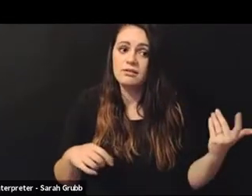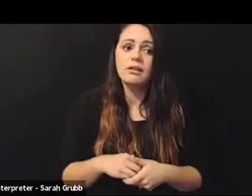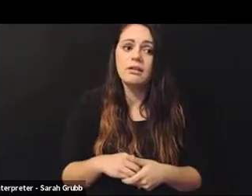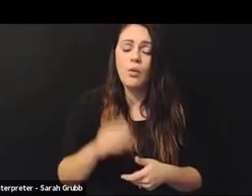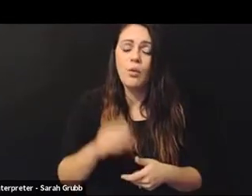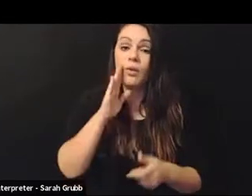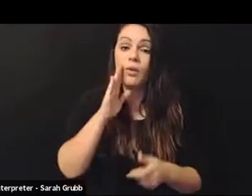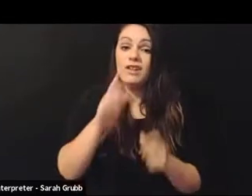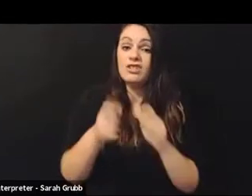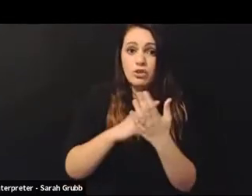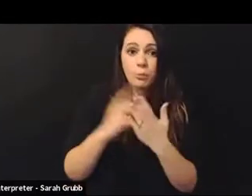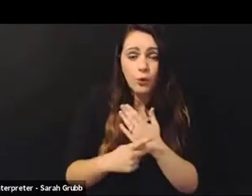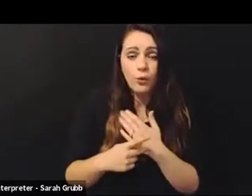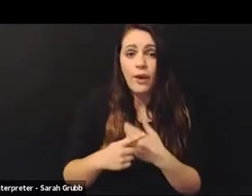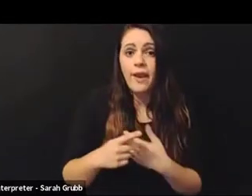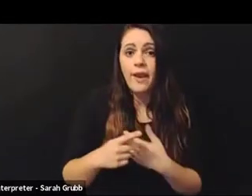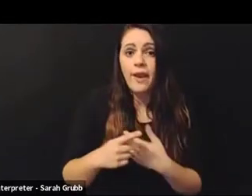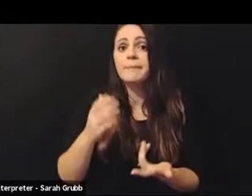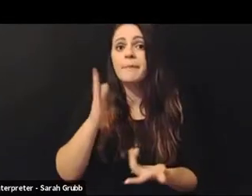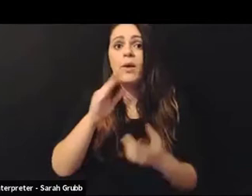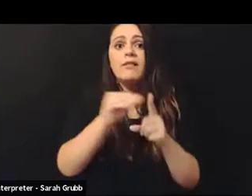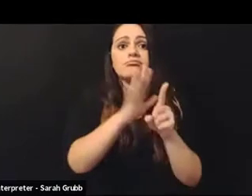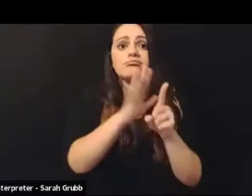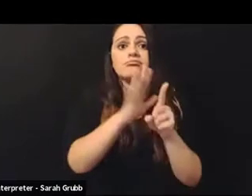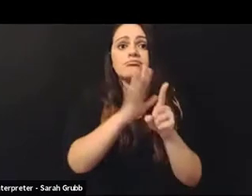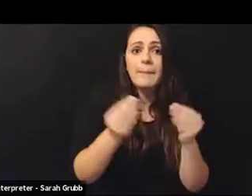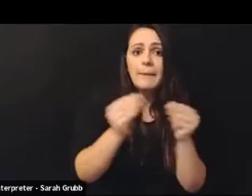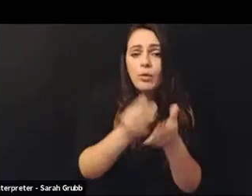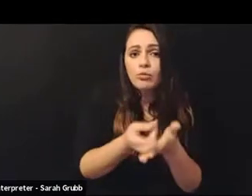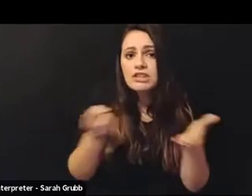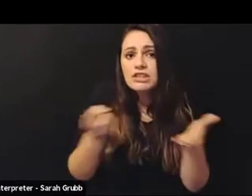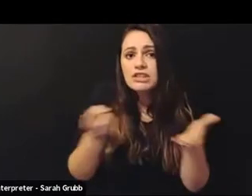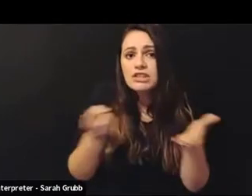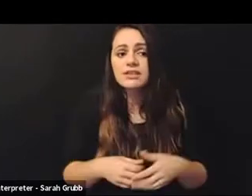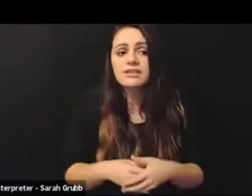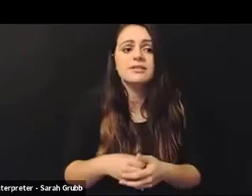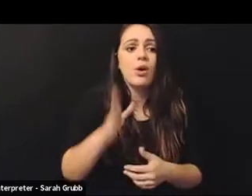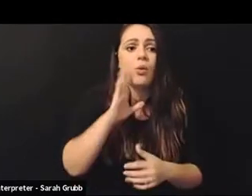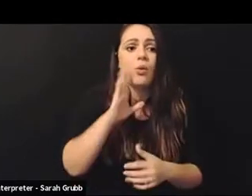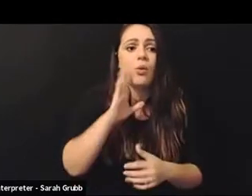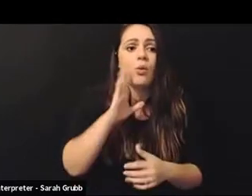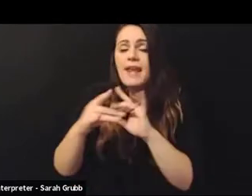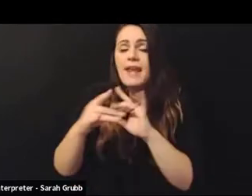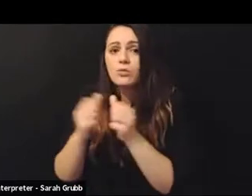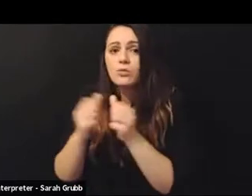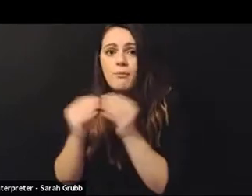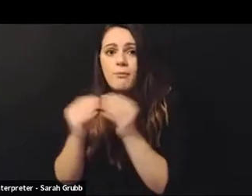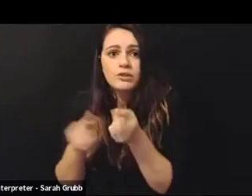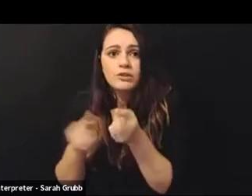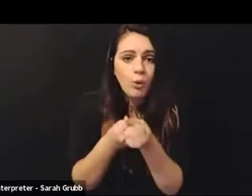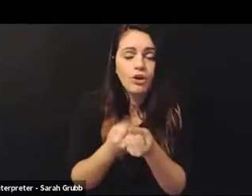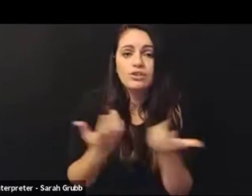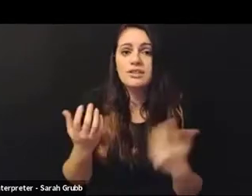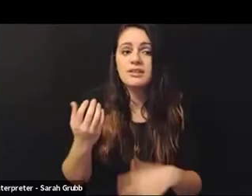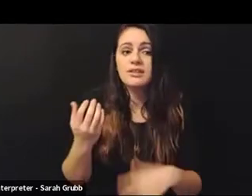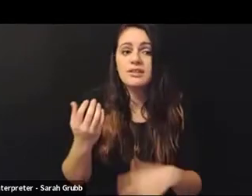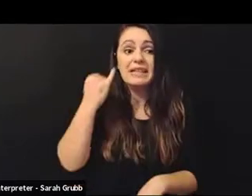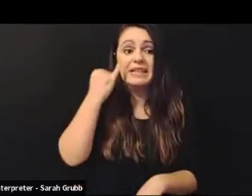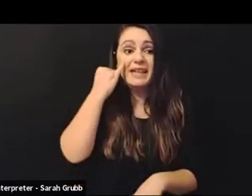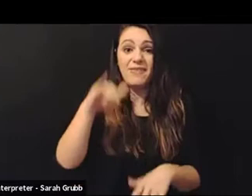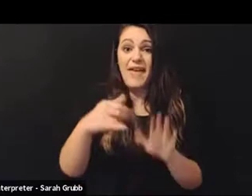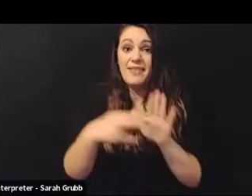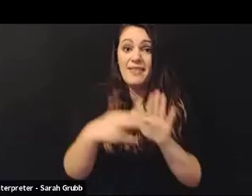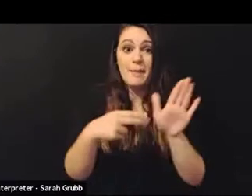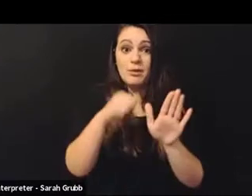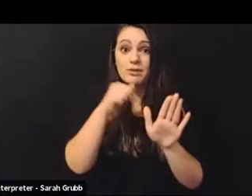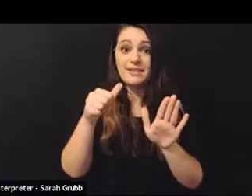more resources? Is it going to connect them to more supports? If not, is it offering anything that's